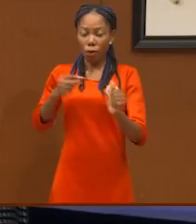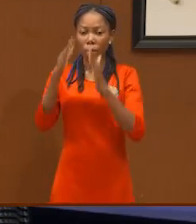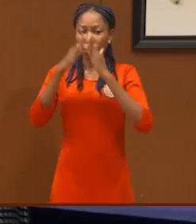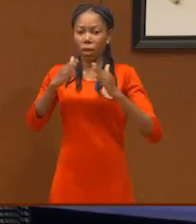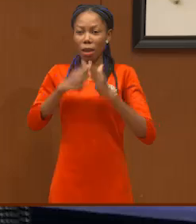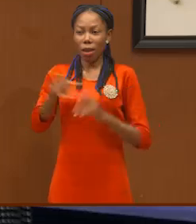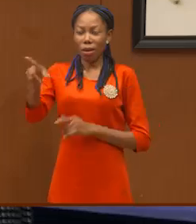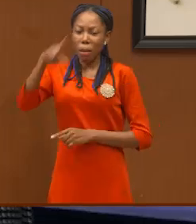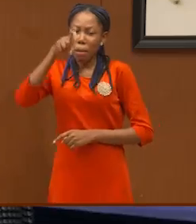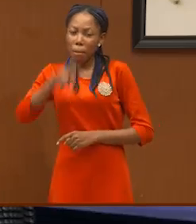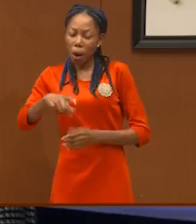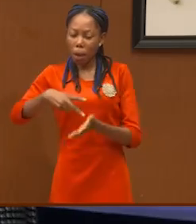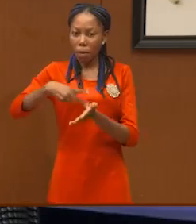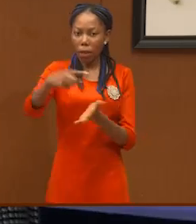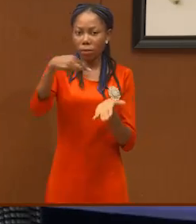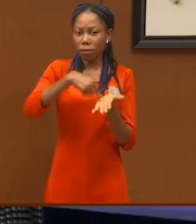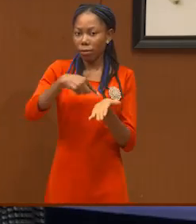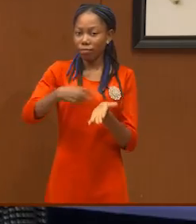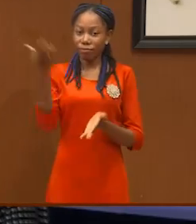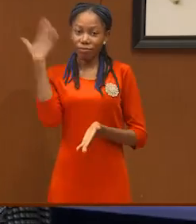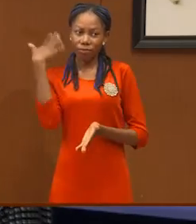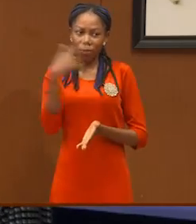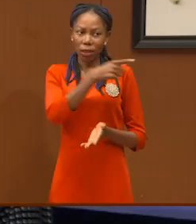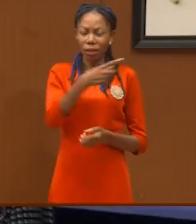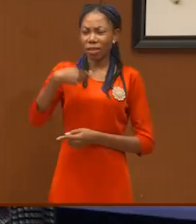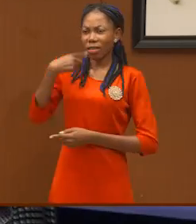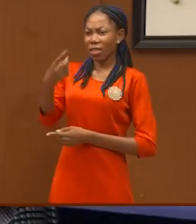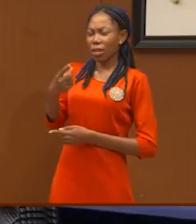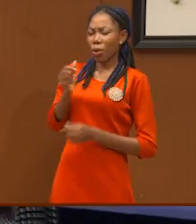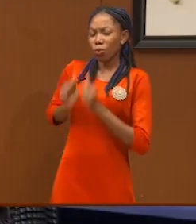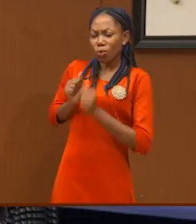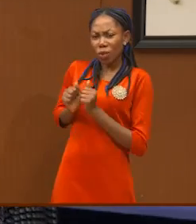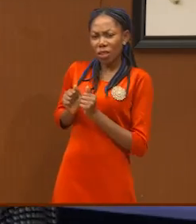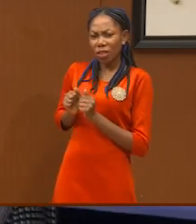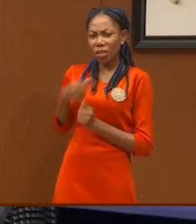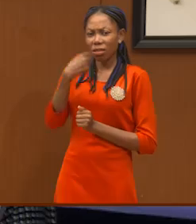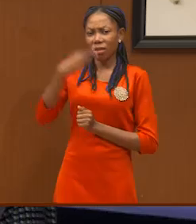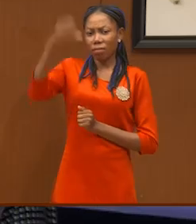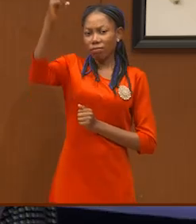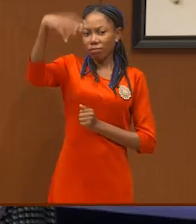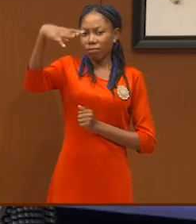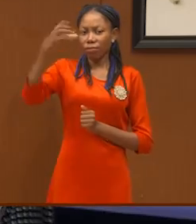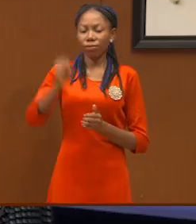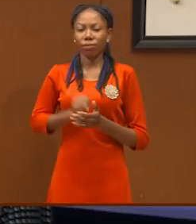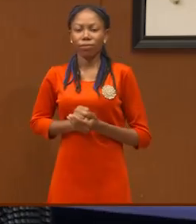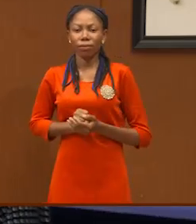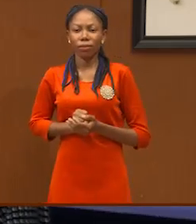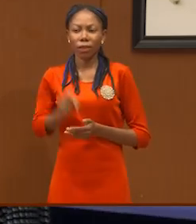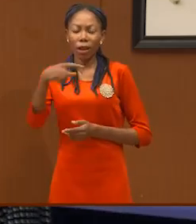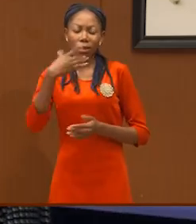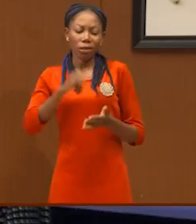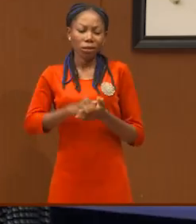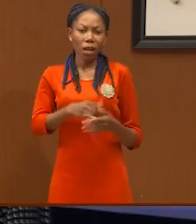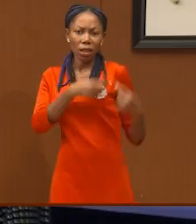you must pay your outstanding bill, which is bill? Electricity bill. Okay. He accumulated